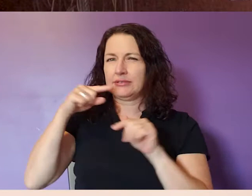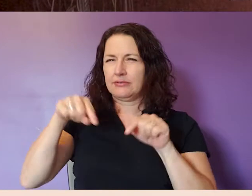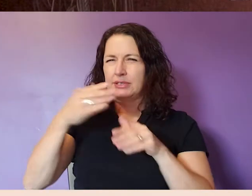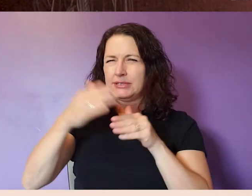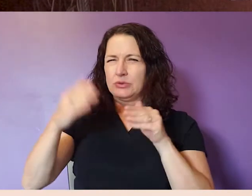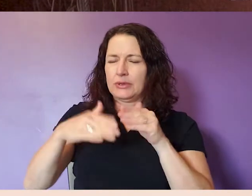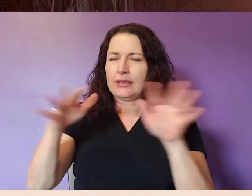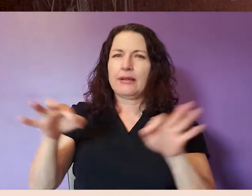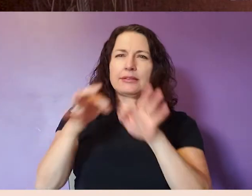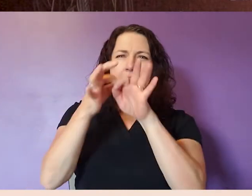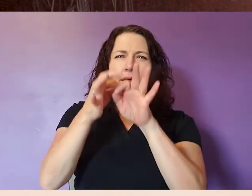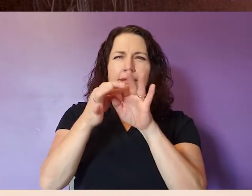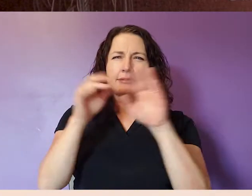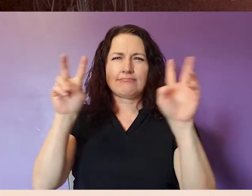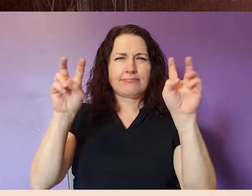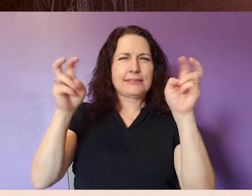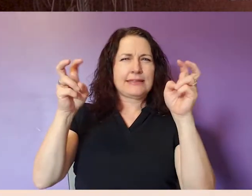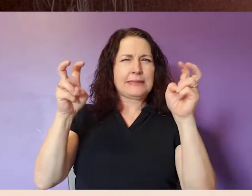sunday